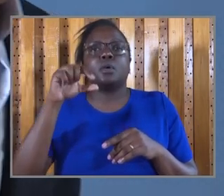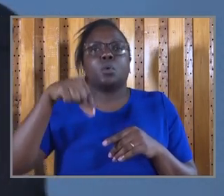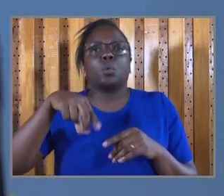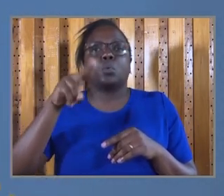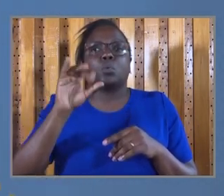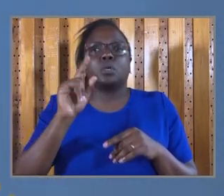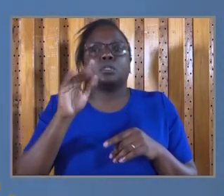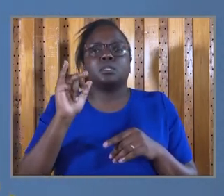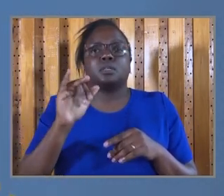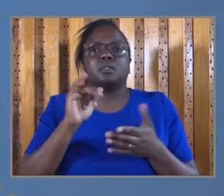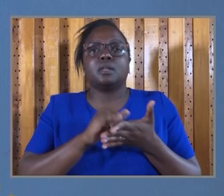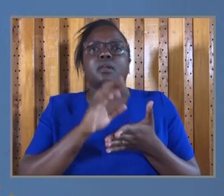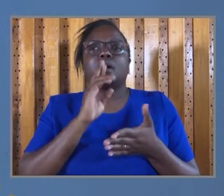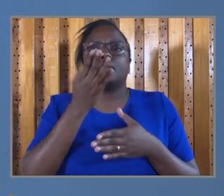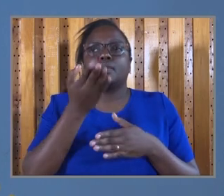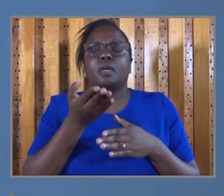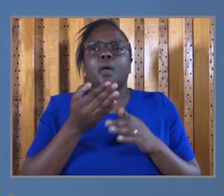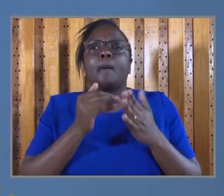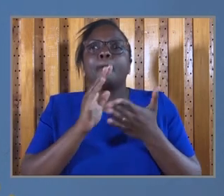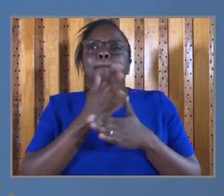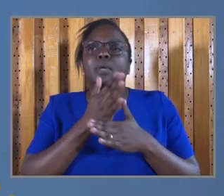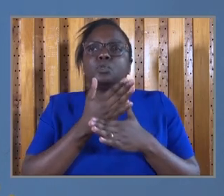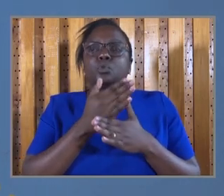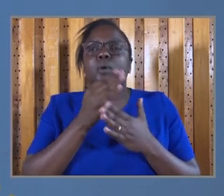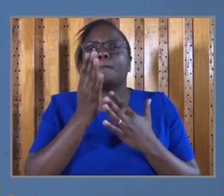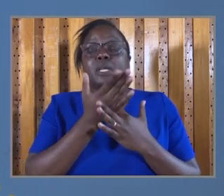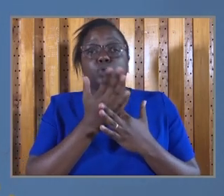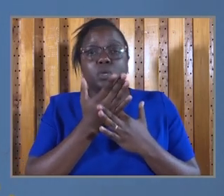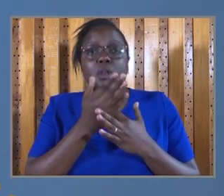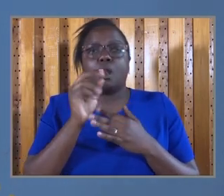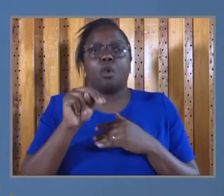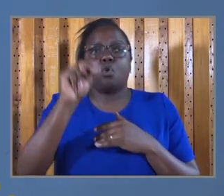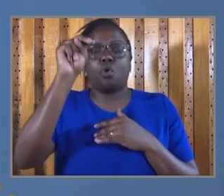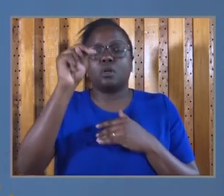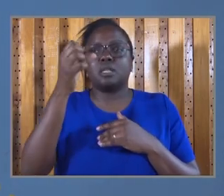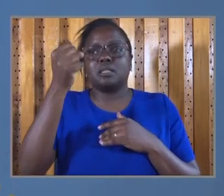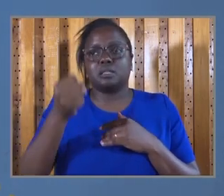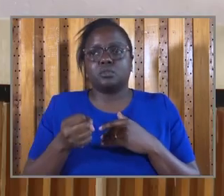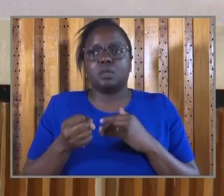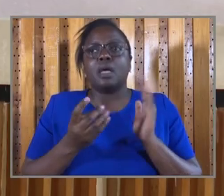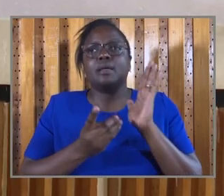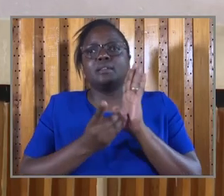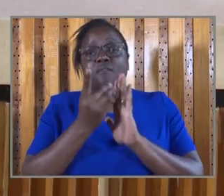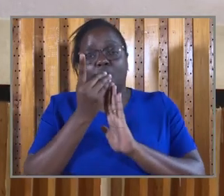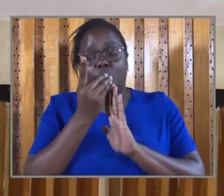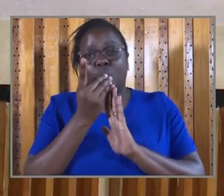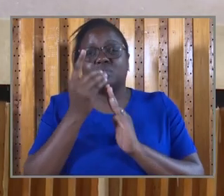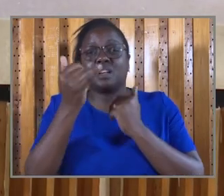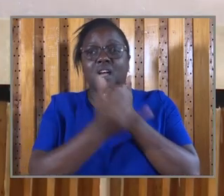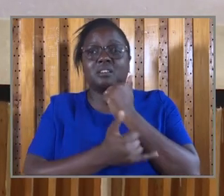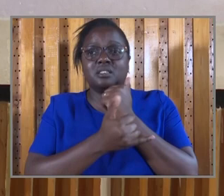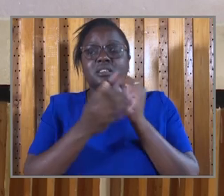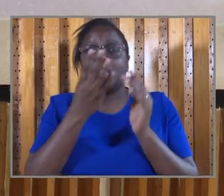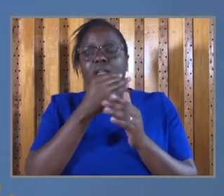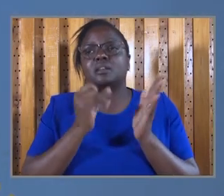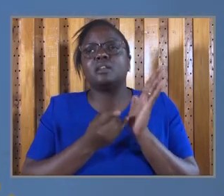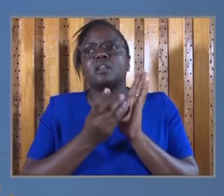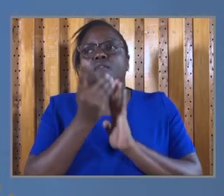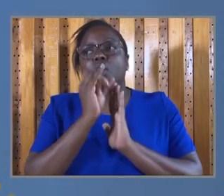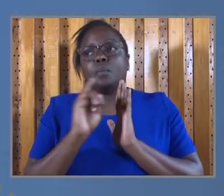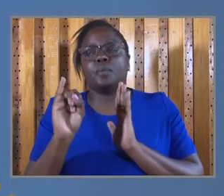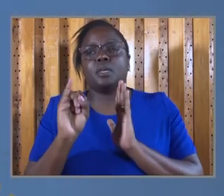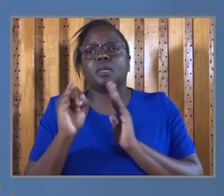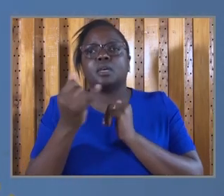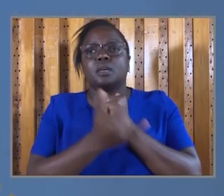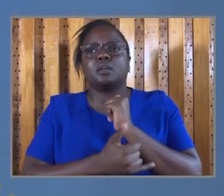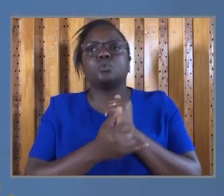between the North and the South, between the developed countries and the developing countries.